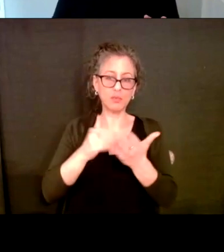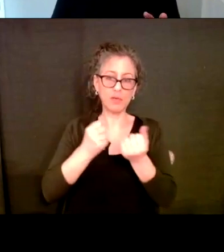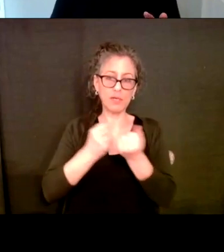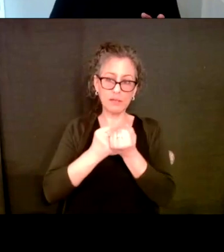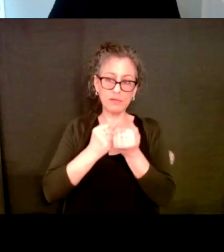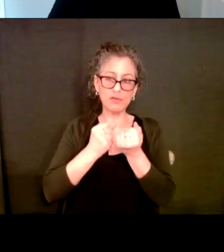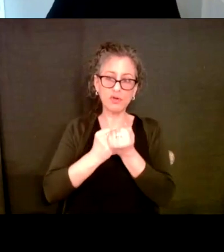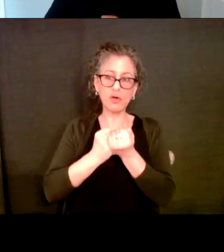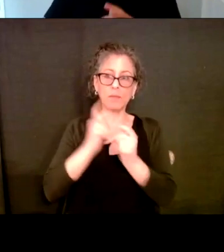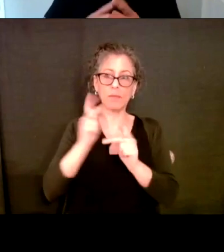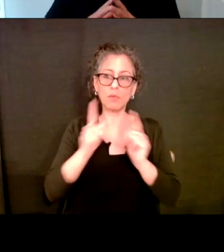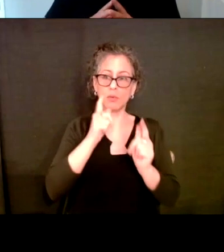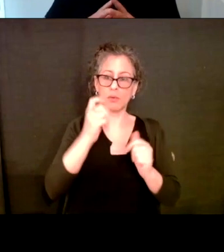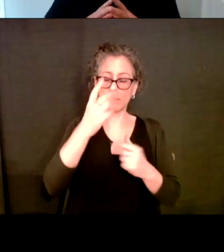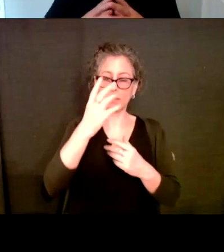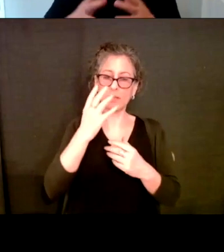trauma